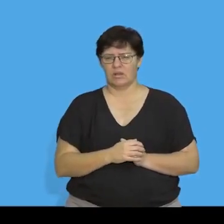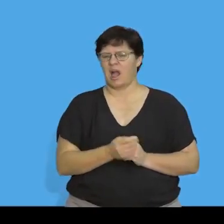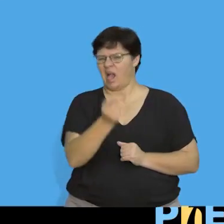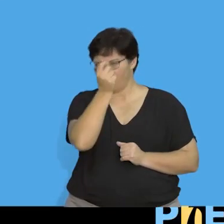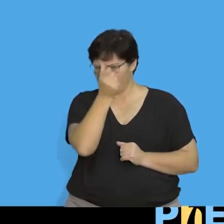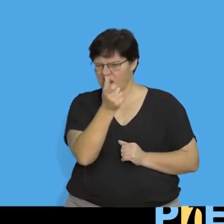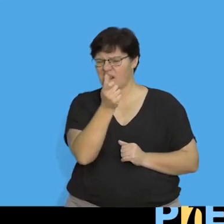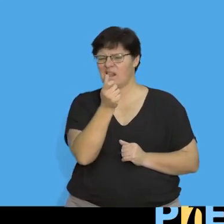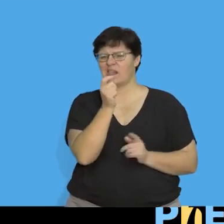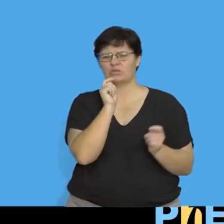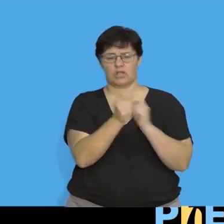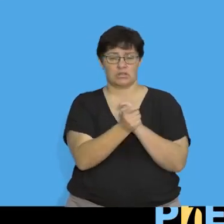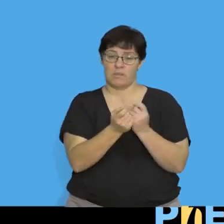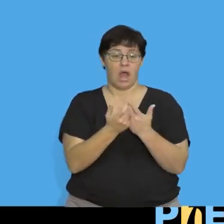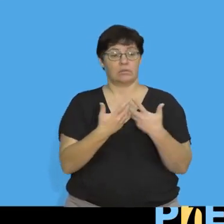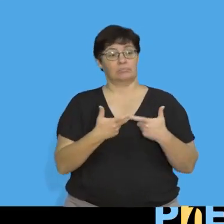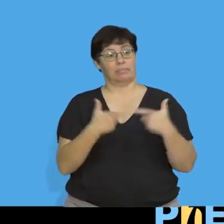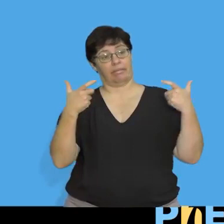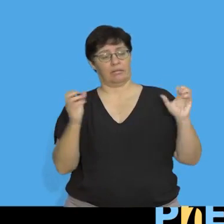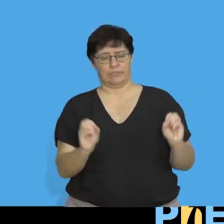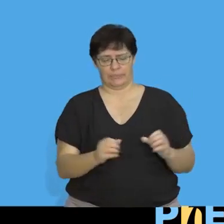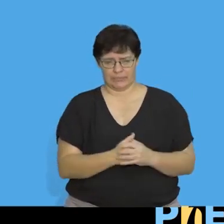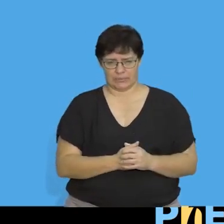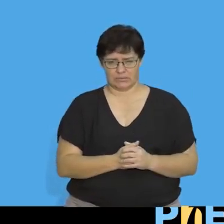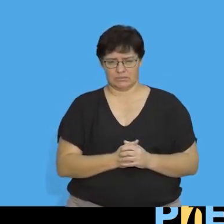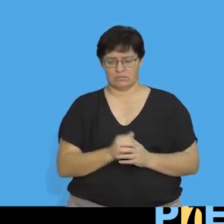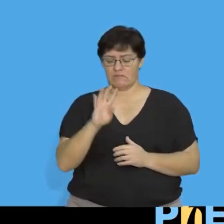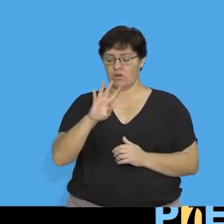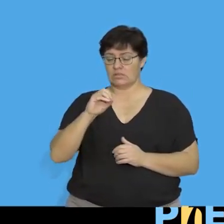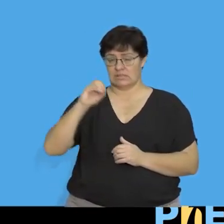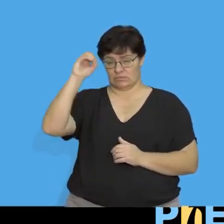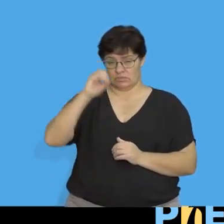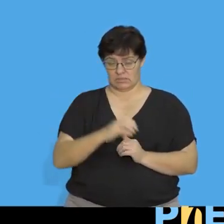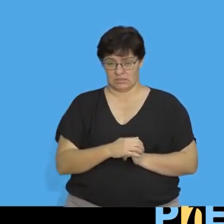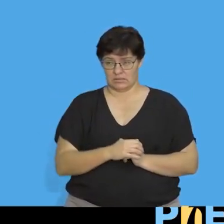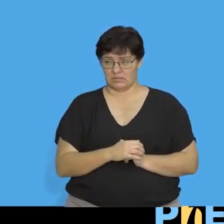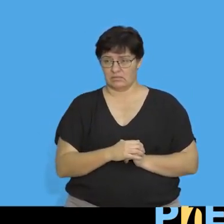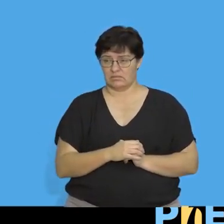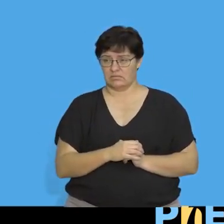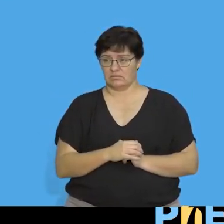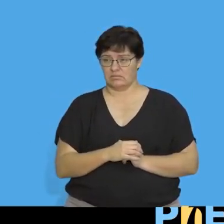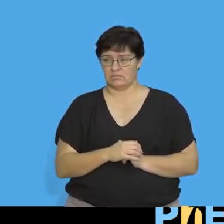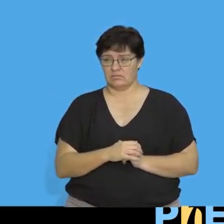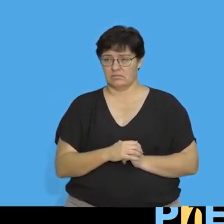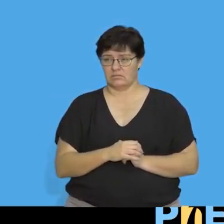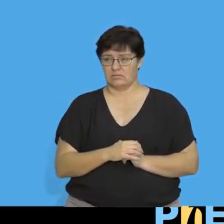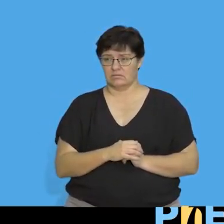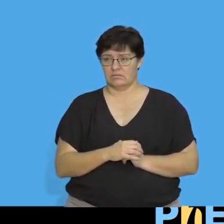it isn't a very significant change. If we go to 40 degrees, we've doubled that.